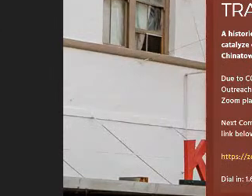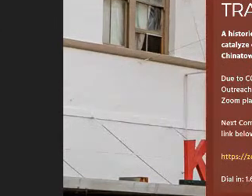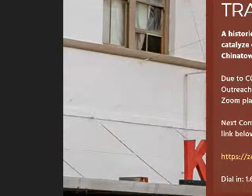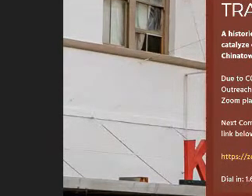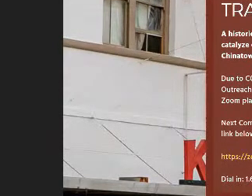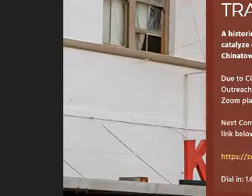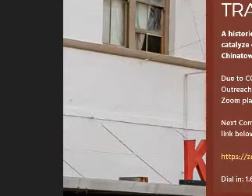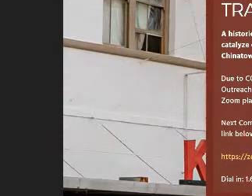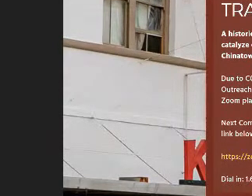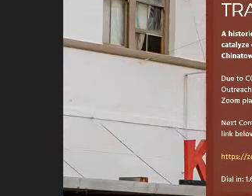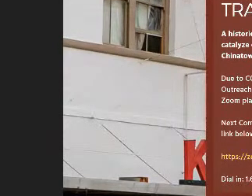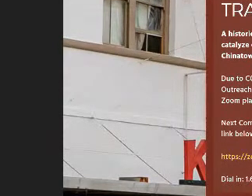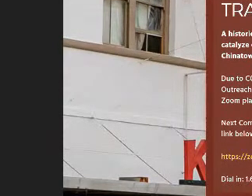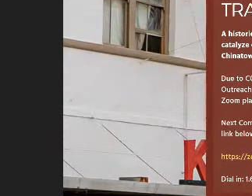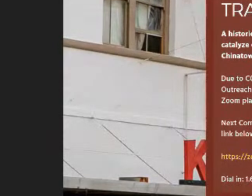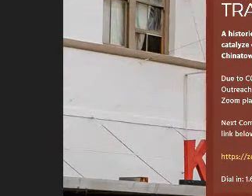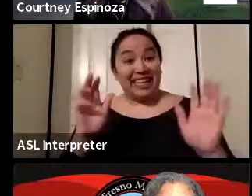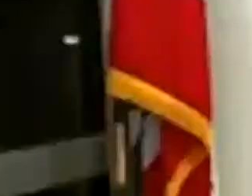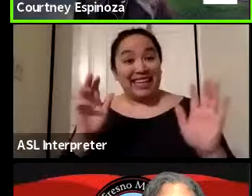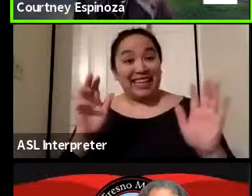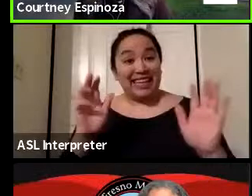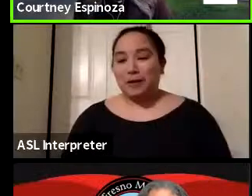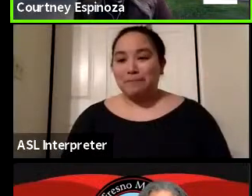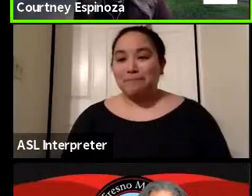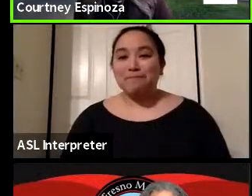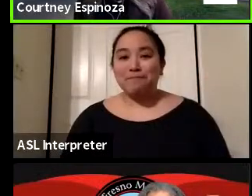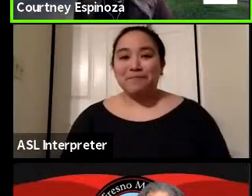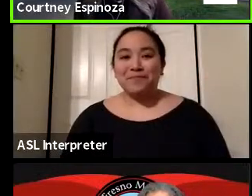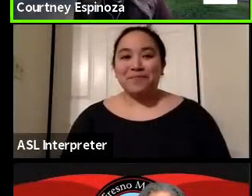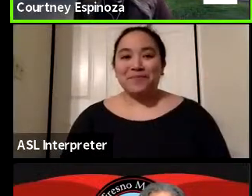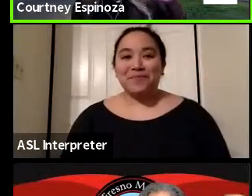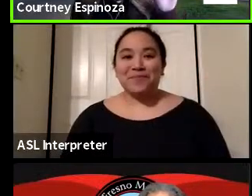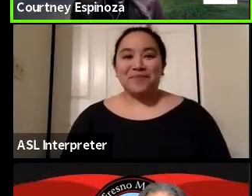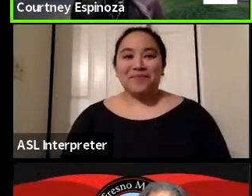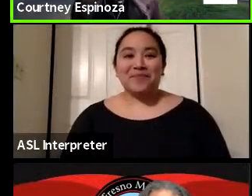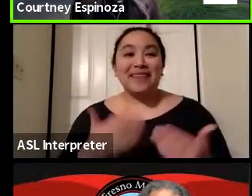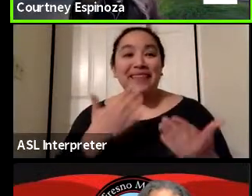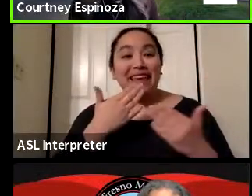Thank you all. Thank you, Courtney. Thank you, Miguel.